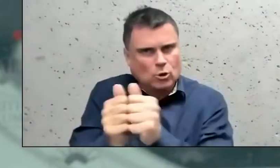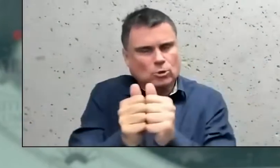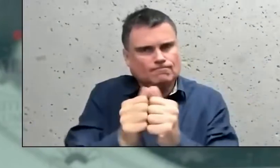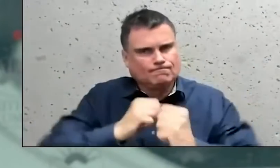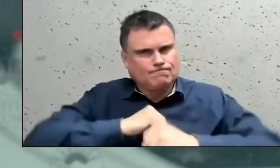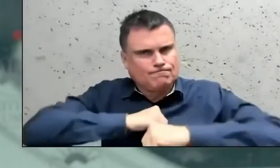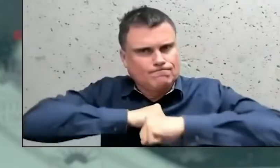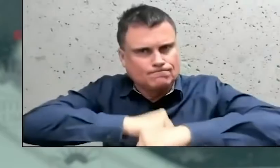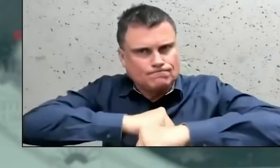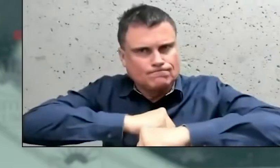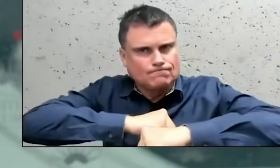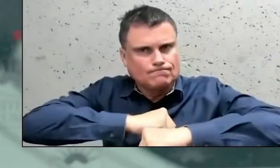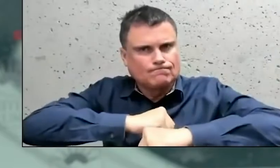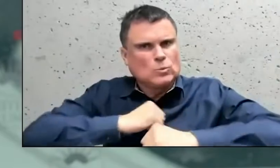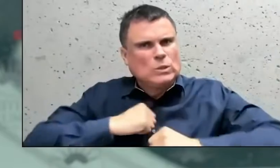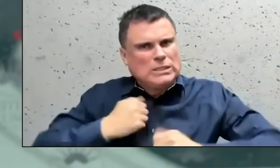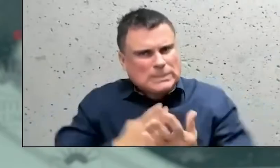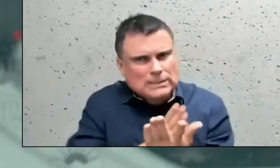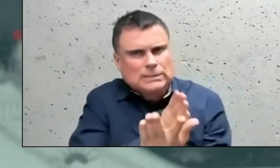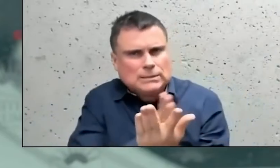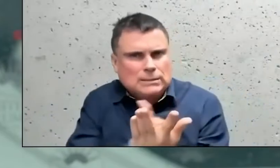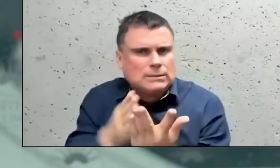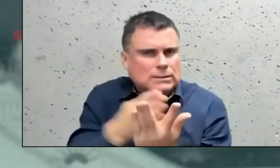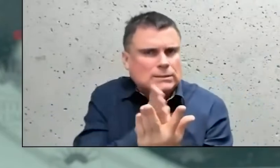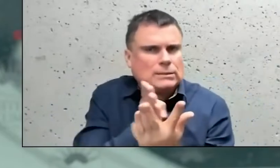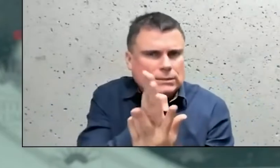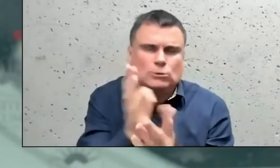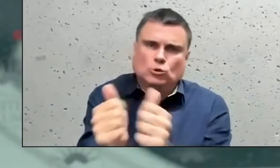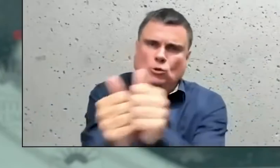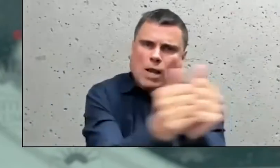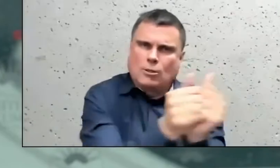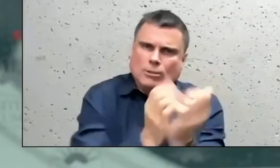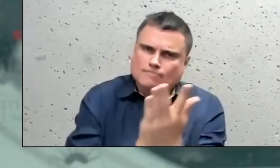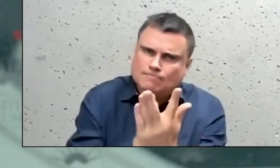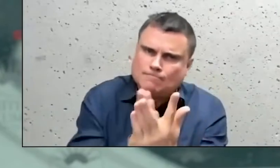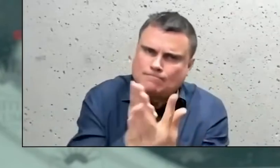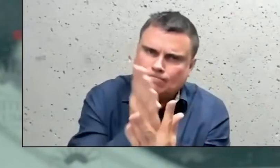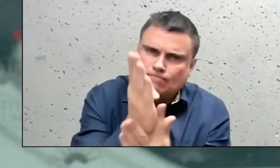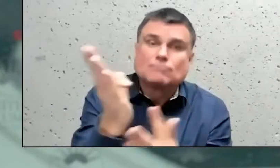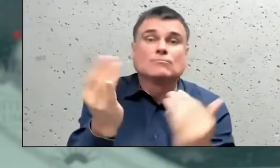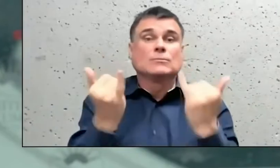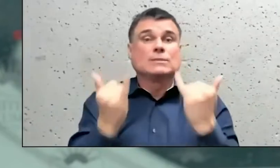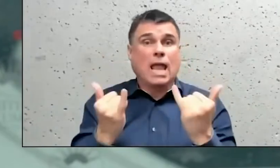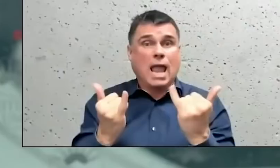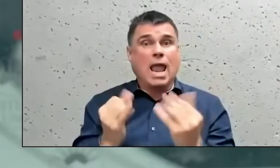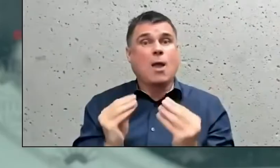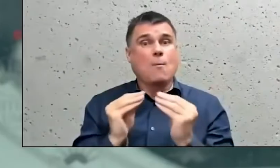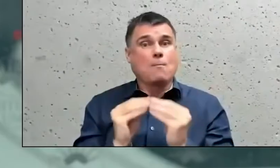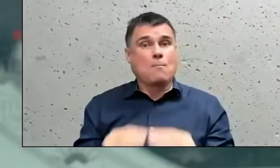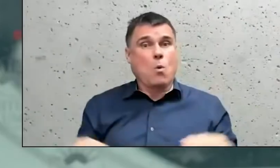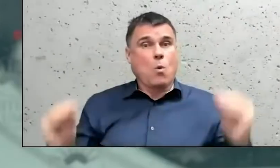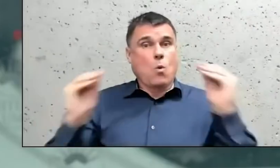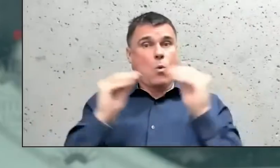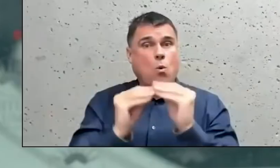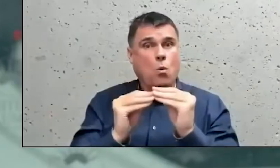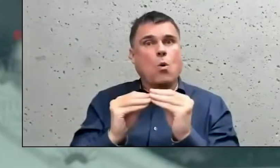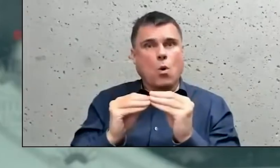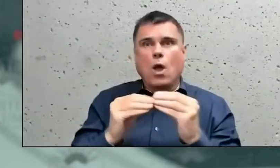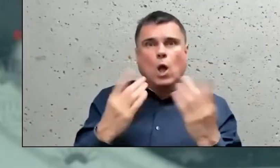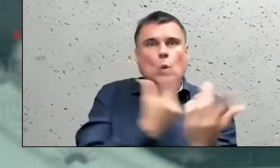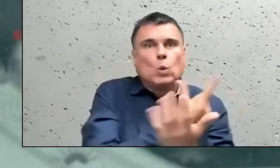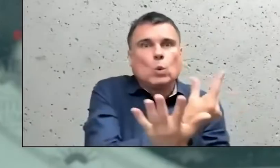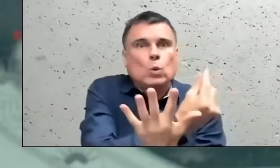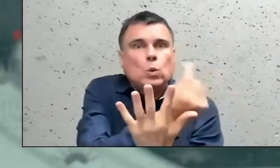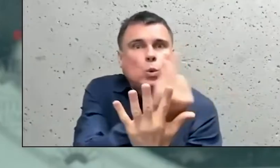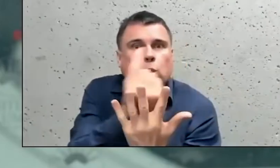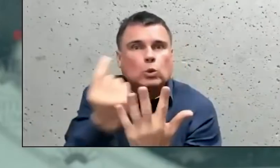storm together, and it is continuing, but we have tools now that will help us get through it. And this next few months are going to be